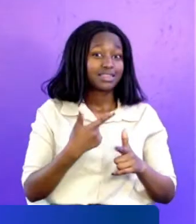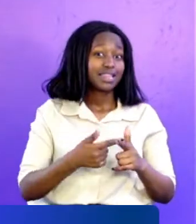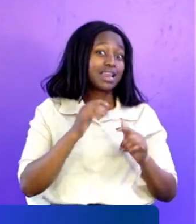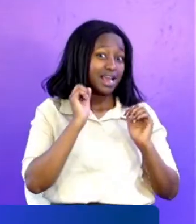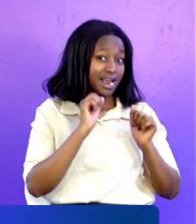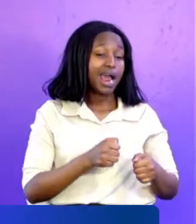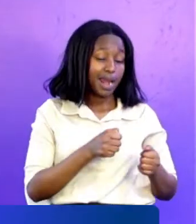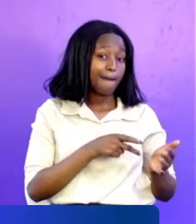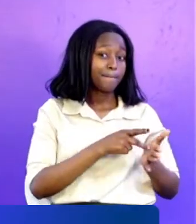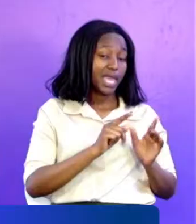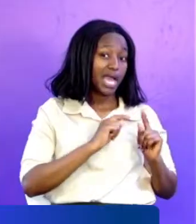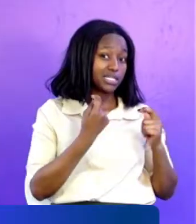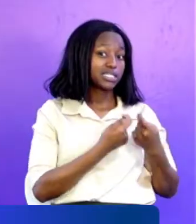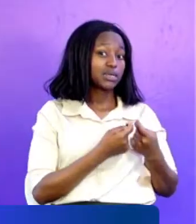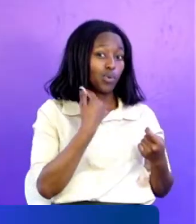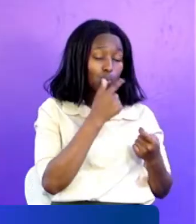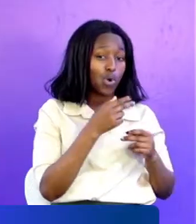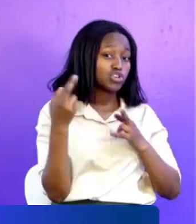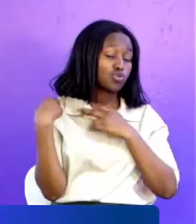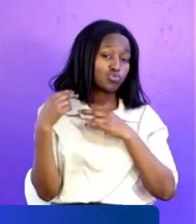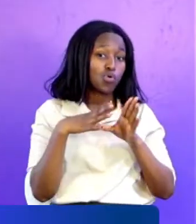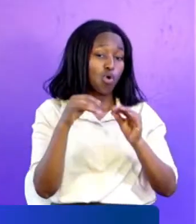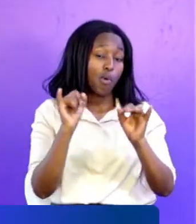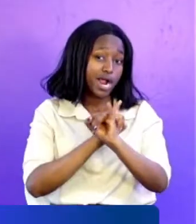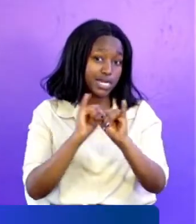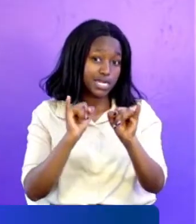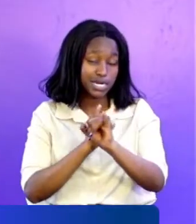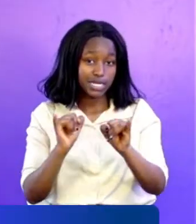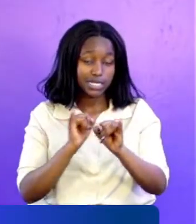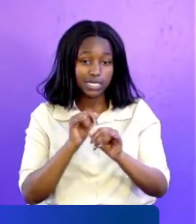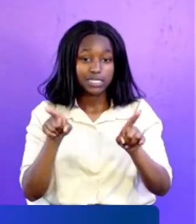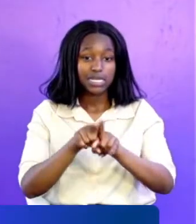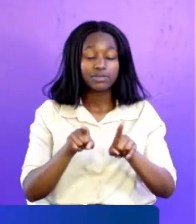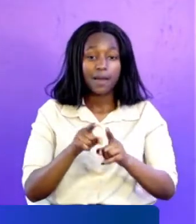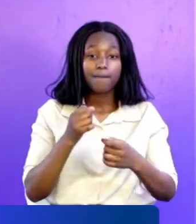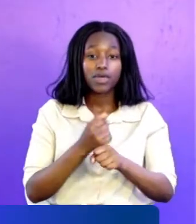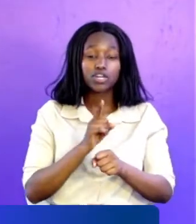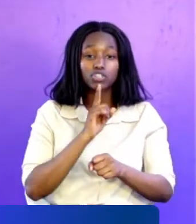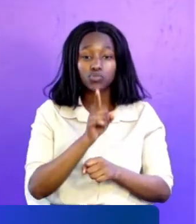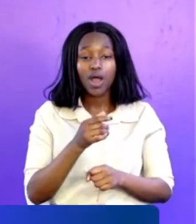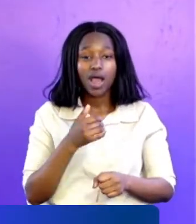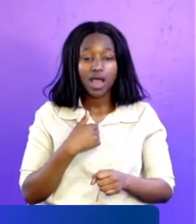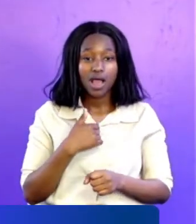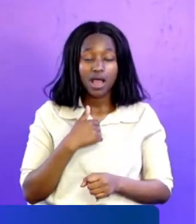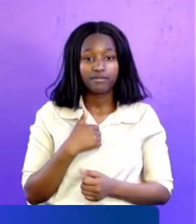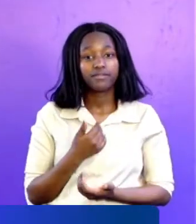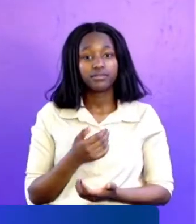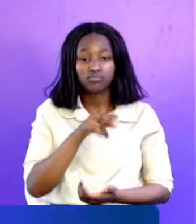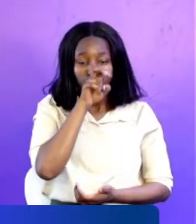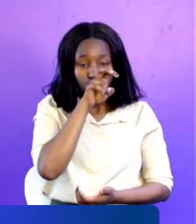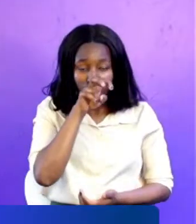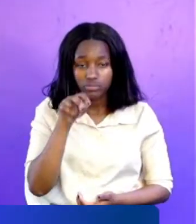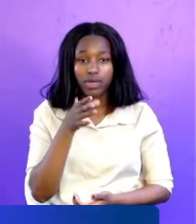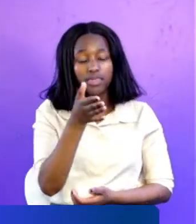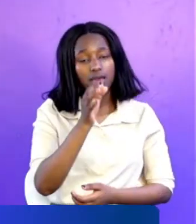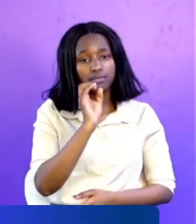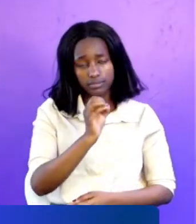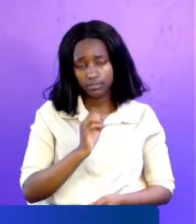house. yeah. Even snakes don't visit you at night. Even to ensure there's water running. Yeah. So I think it's a waste